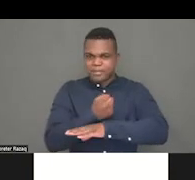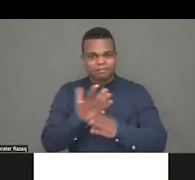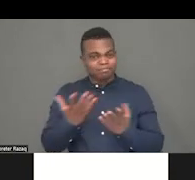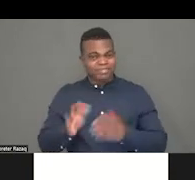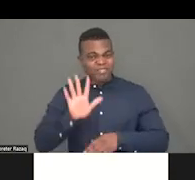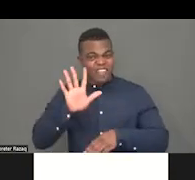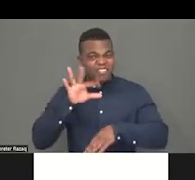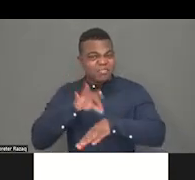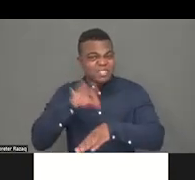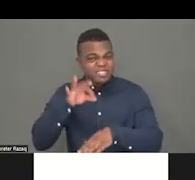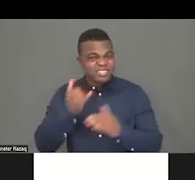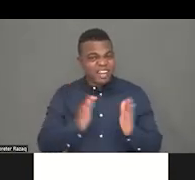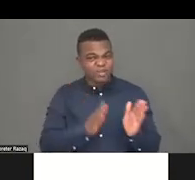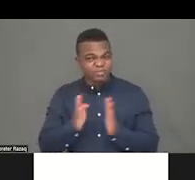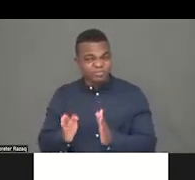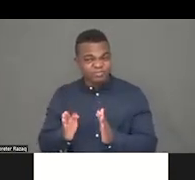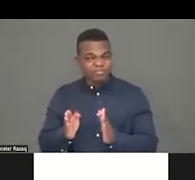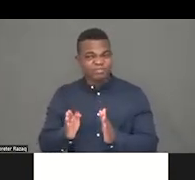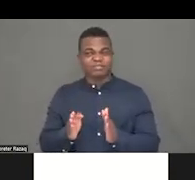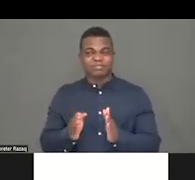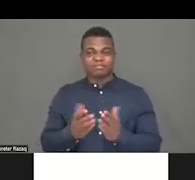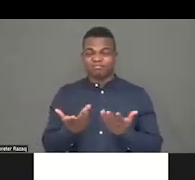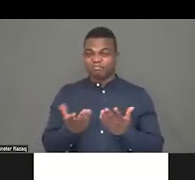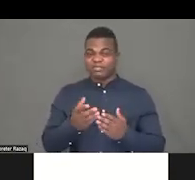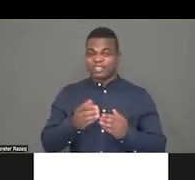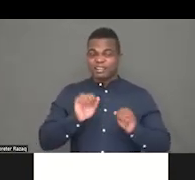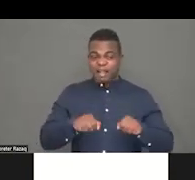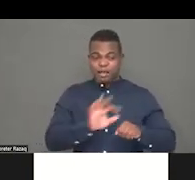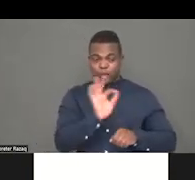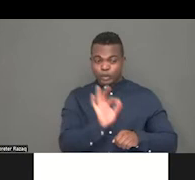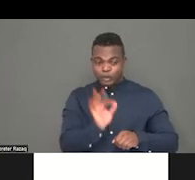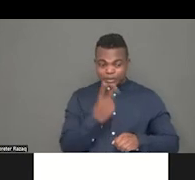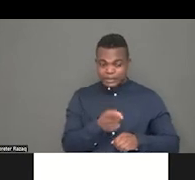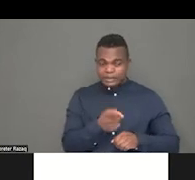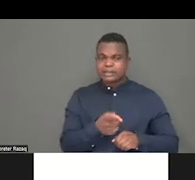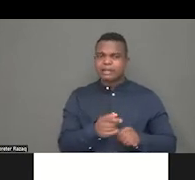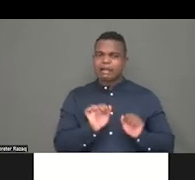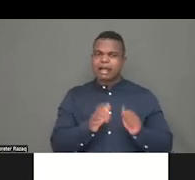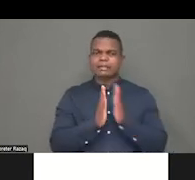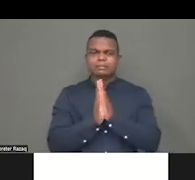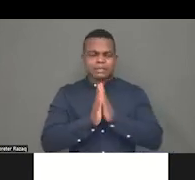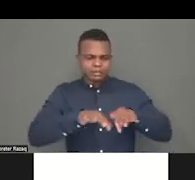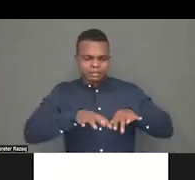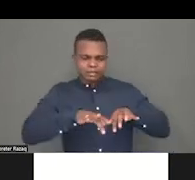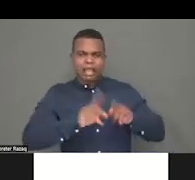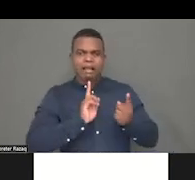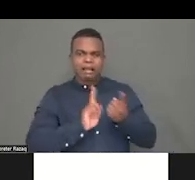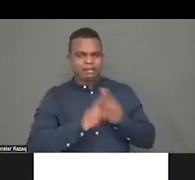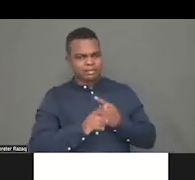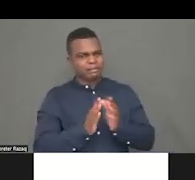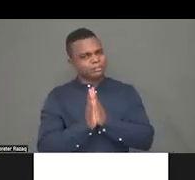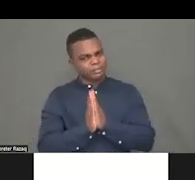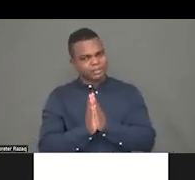in writing, and I will take a few of them live now. We will have chance for one live question,